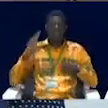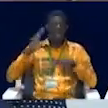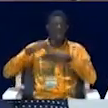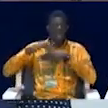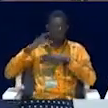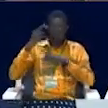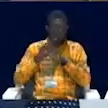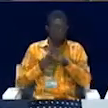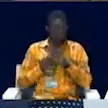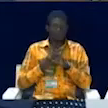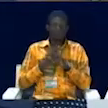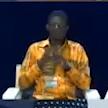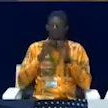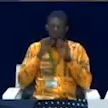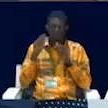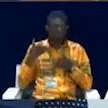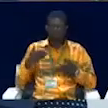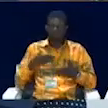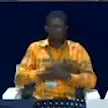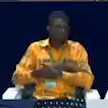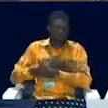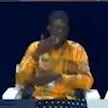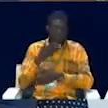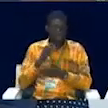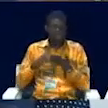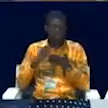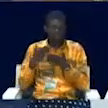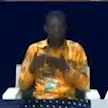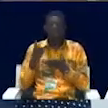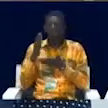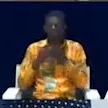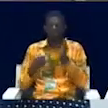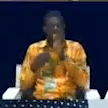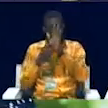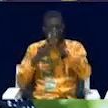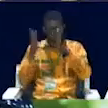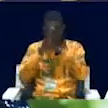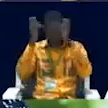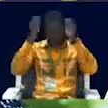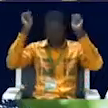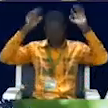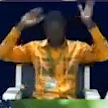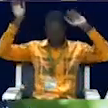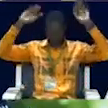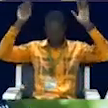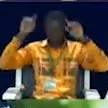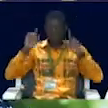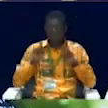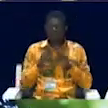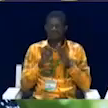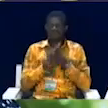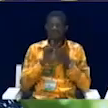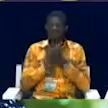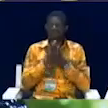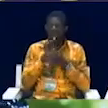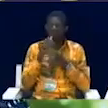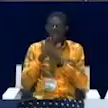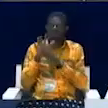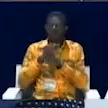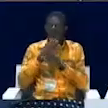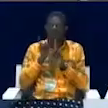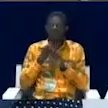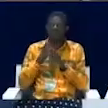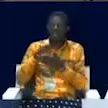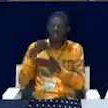doctor said there is nothing there. Confirmed that there is something there. As if that was not enough. When he got